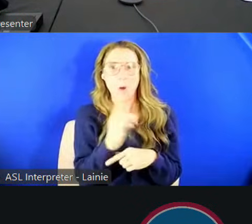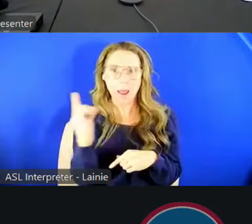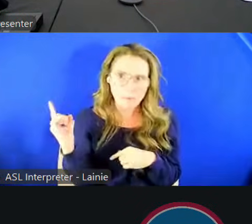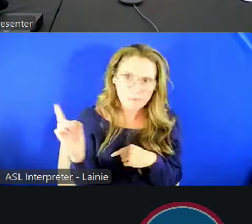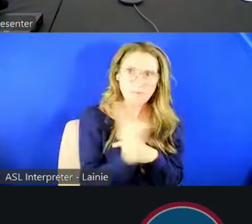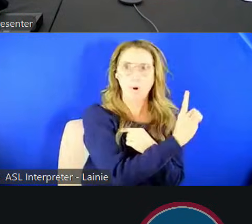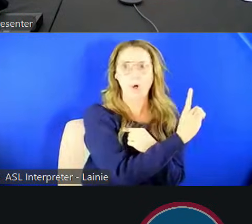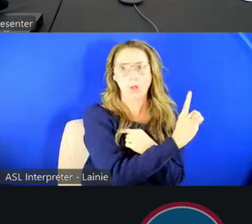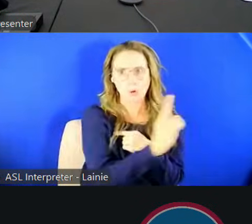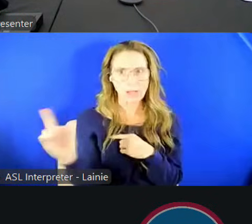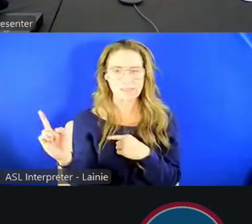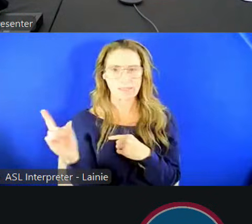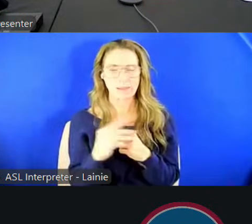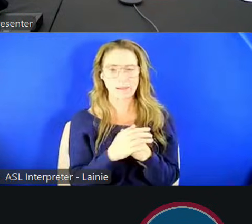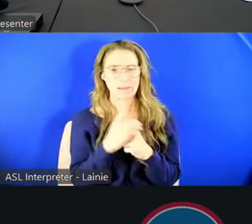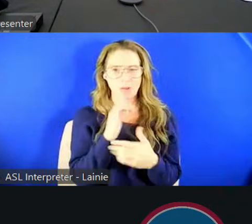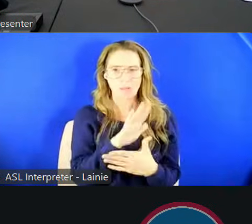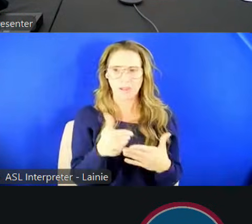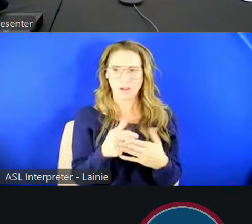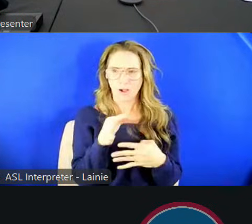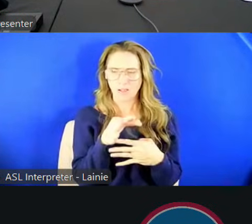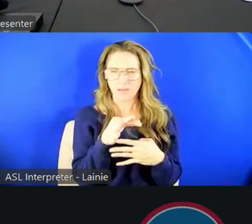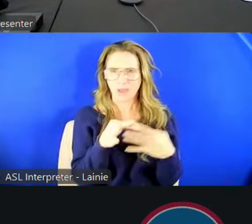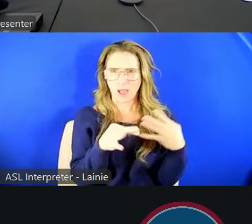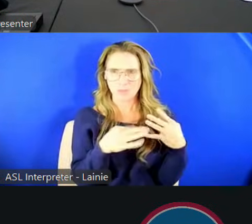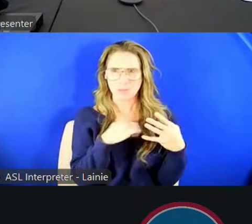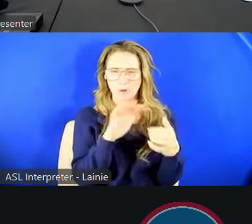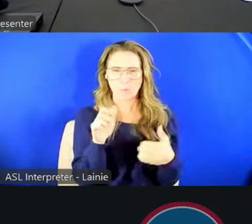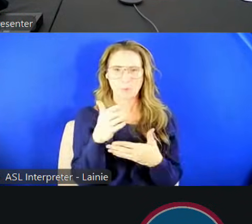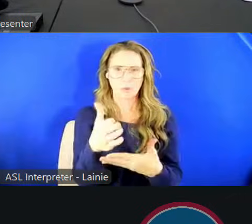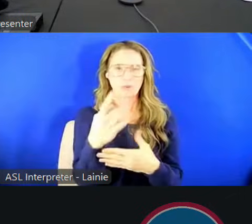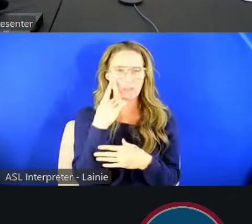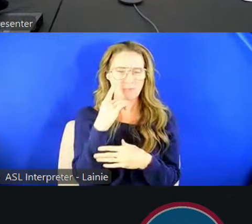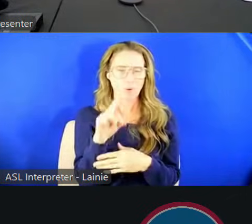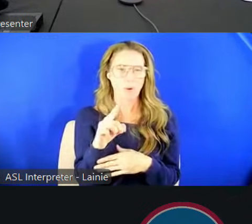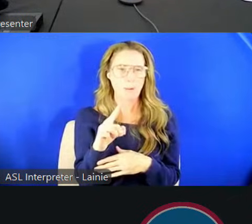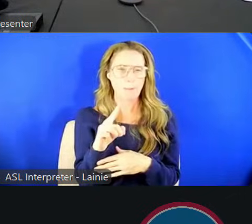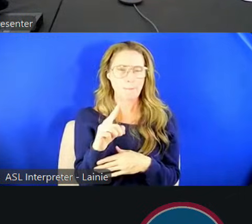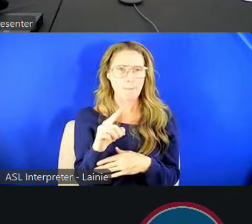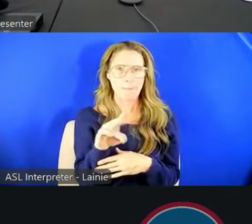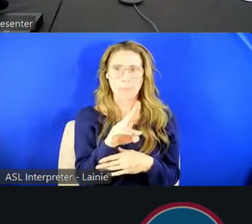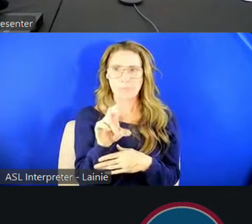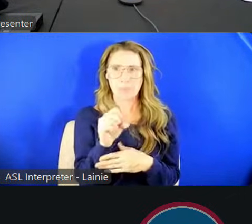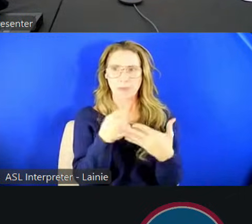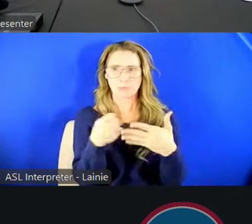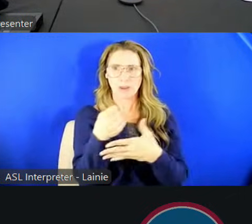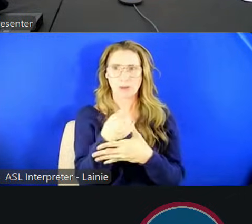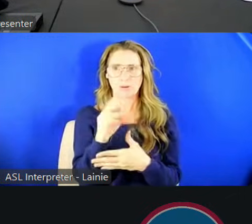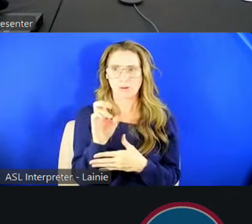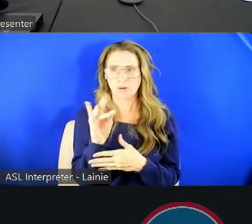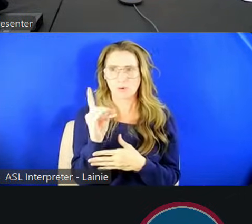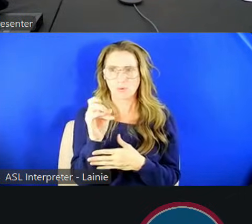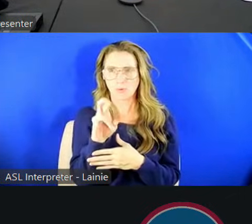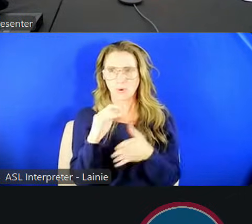I think all of the alternatives that we're proposing for the bus priority corridor study on every route have inherent